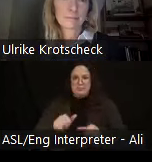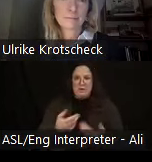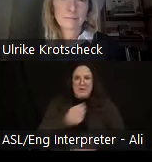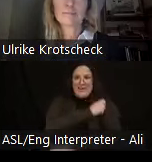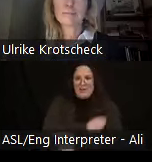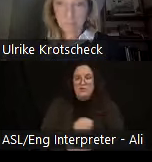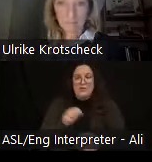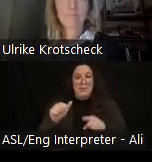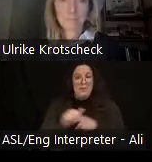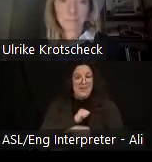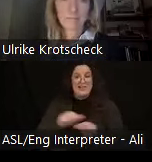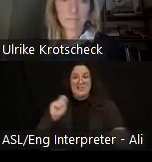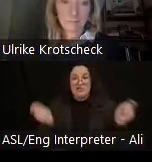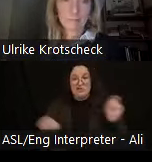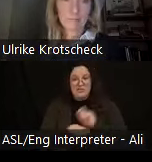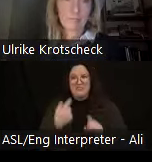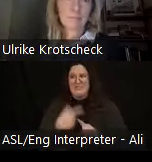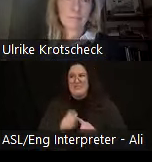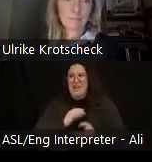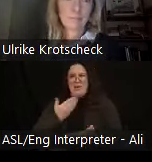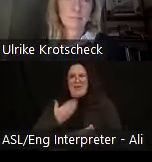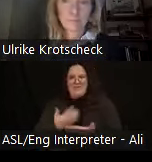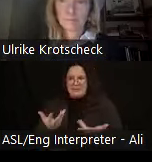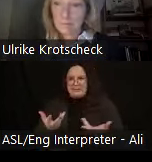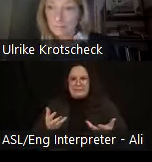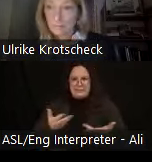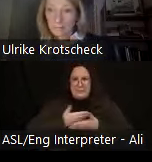our evidence is just not great in some periods.